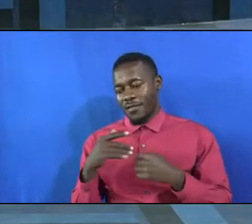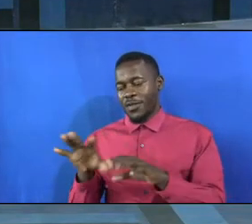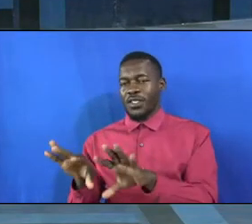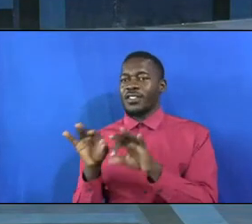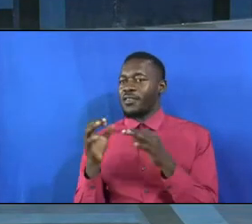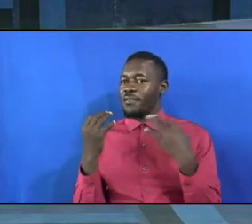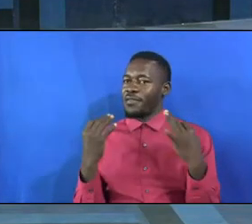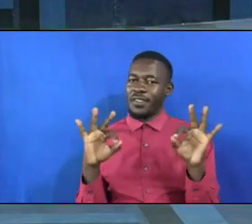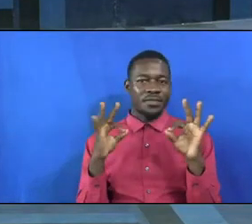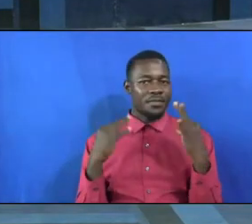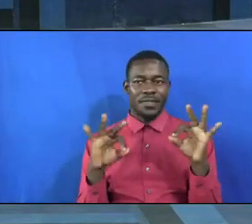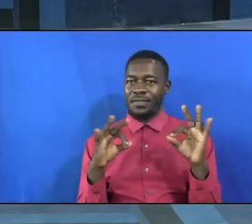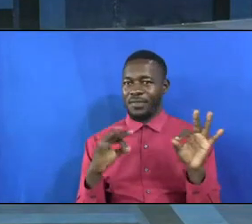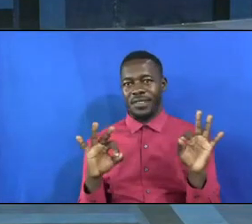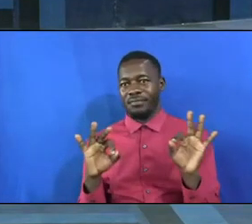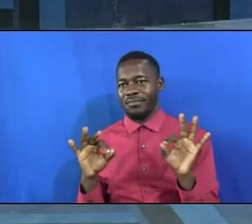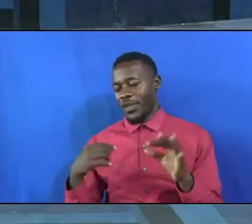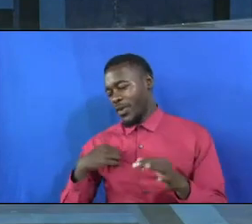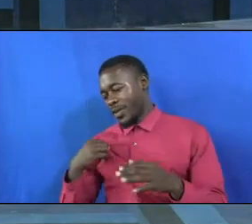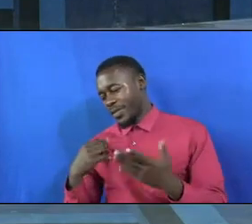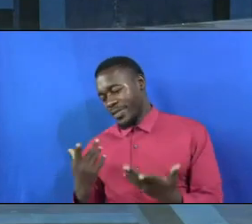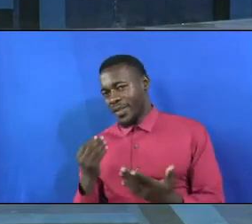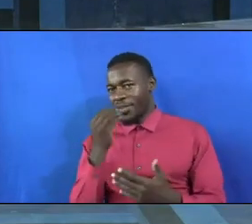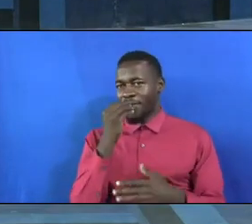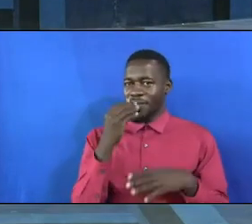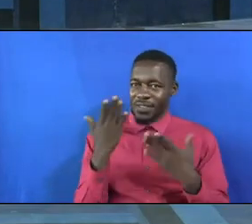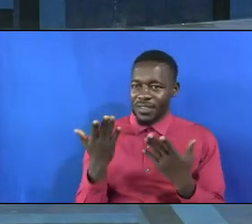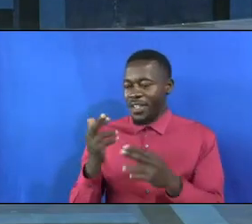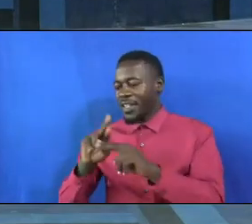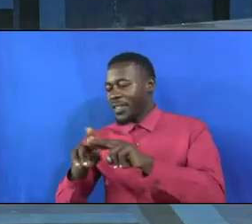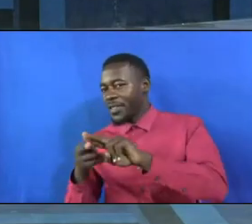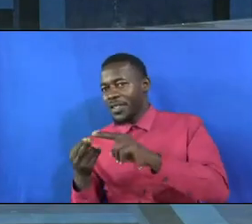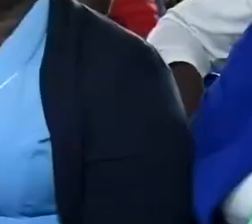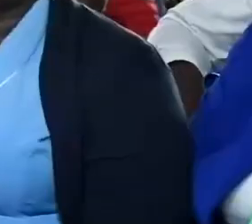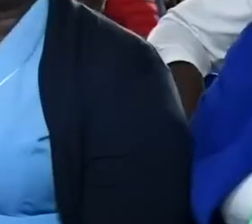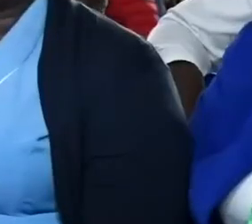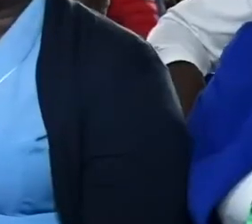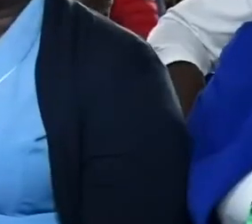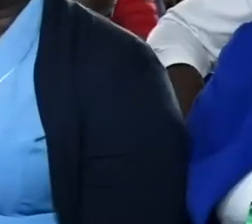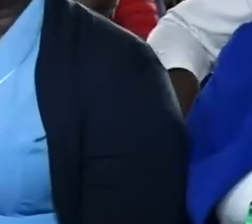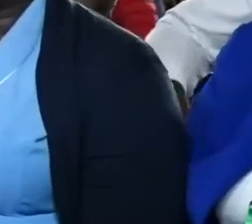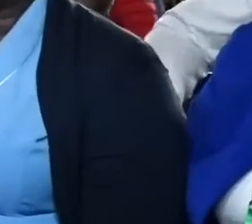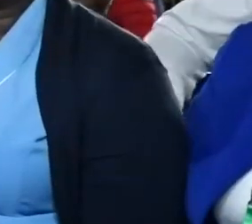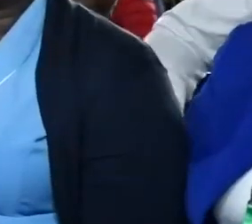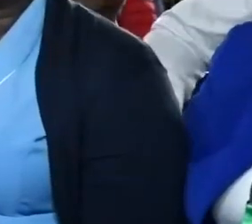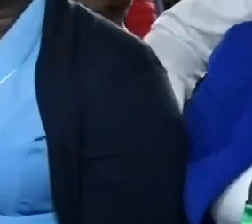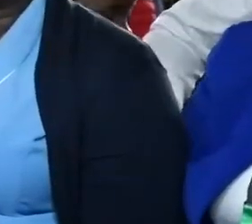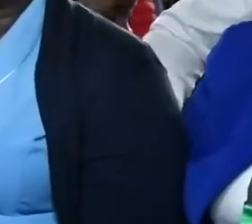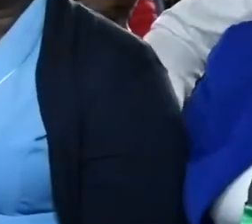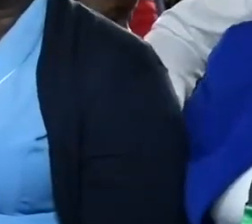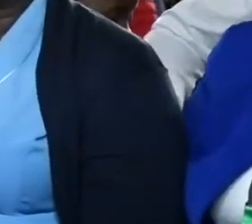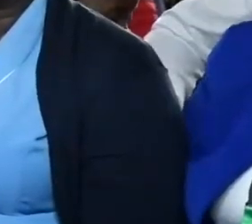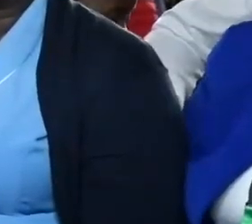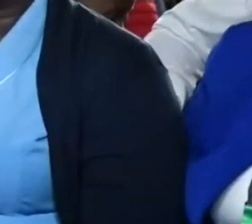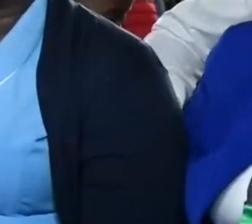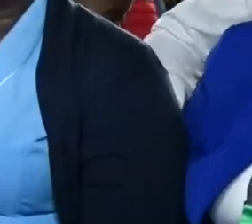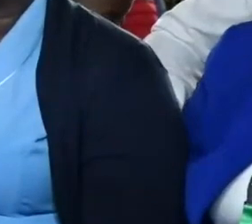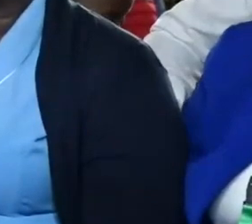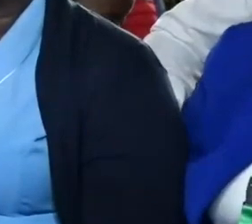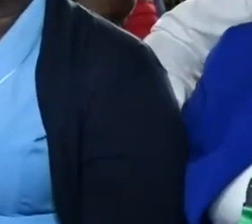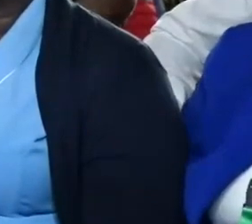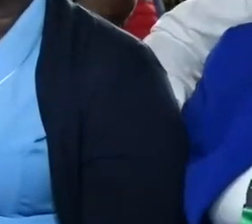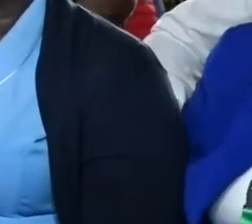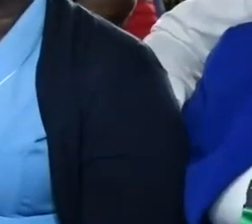contribute to our spiritual battles. So you and me, in every circumstance, every